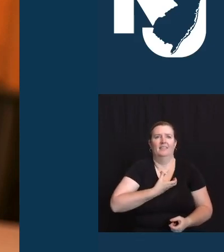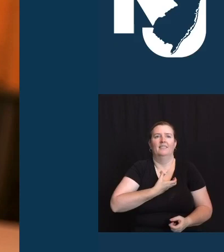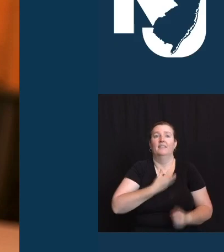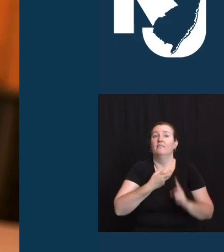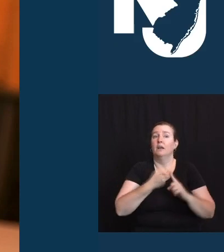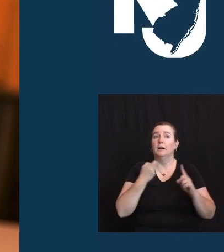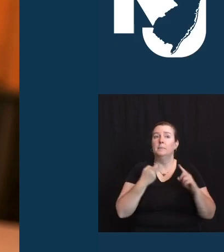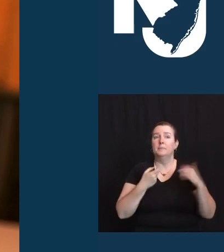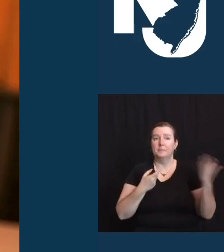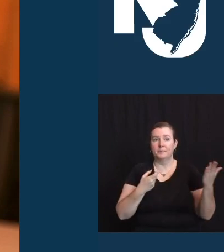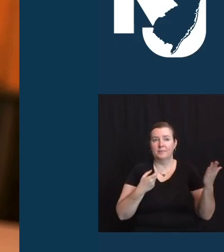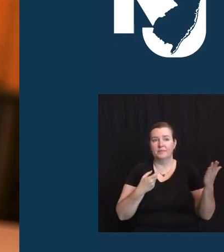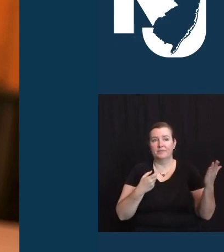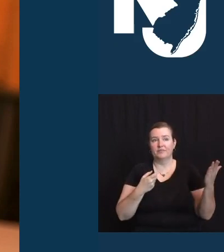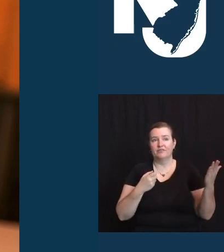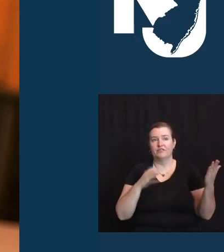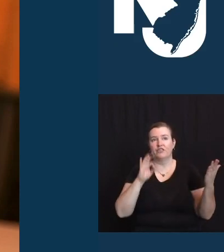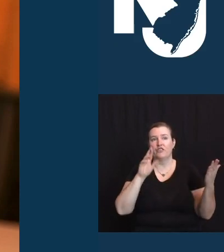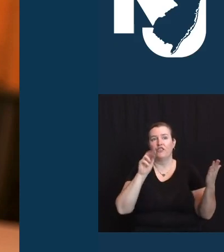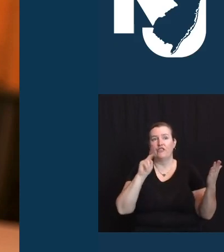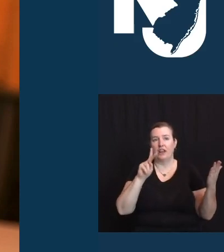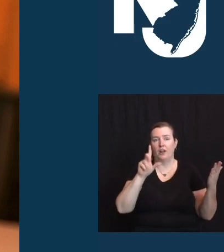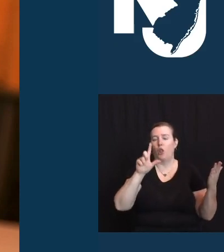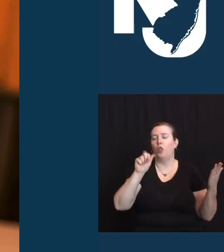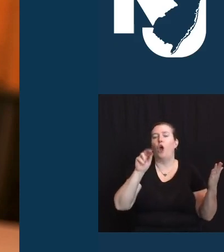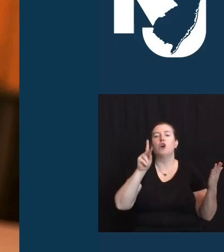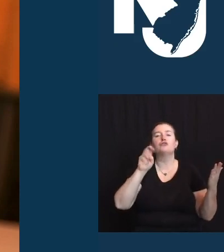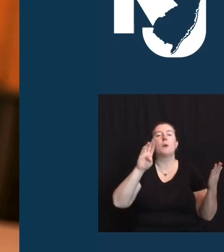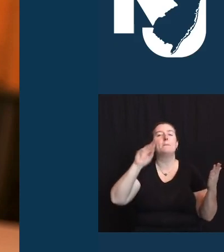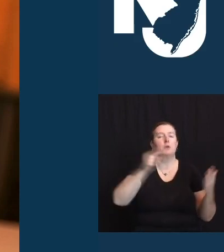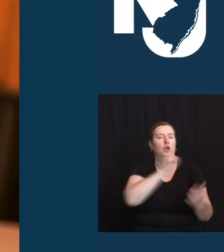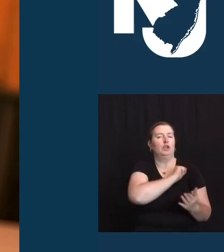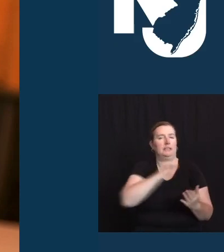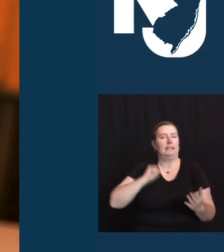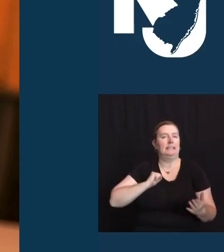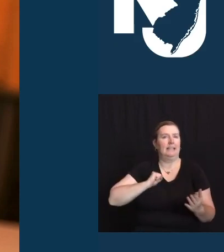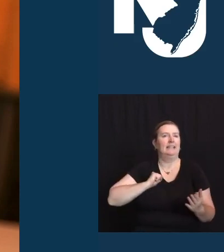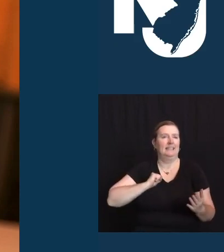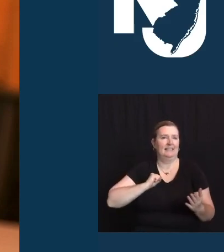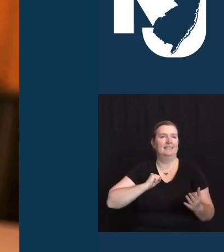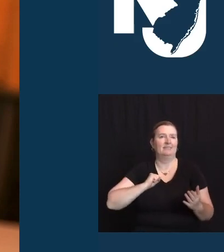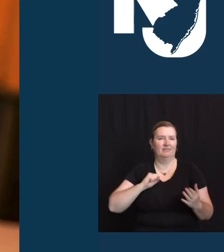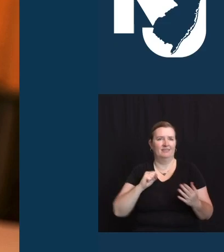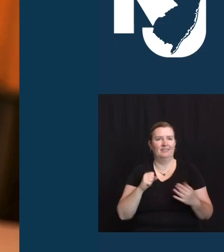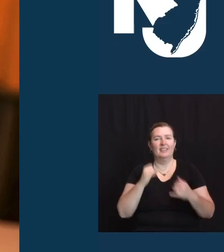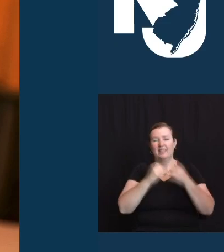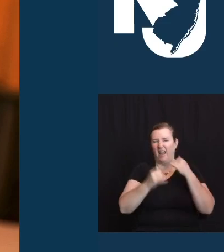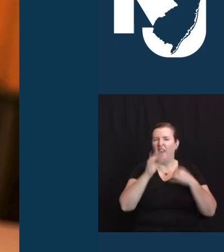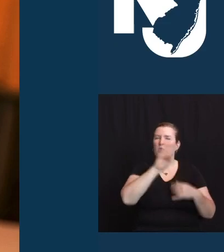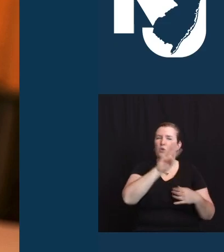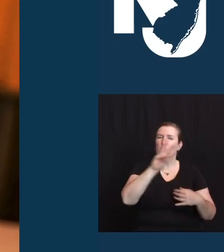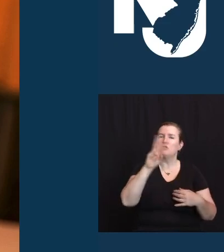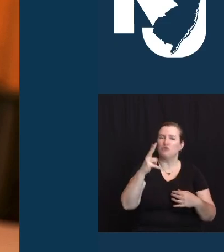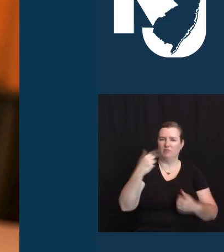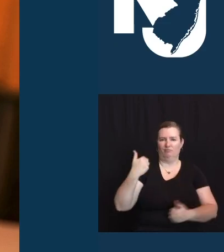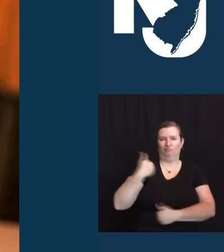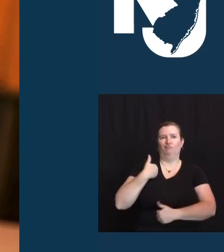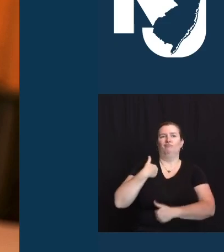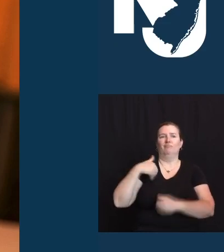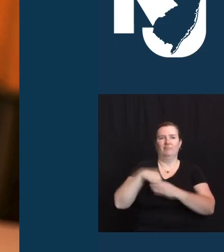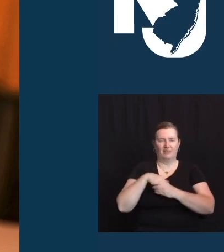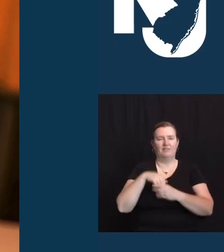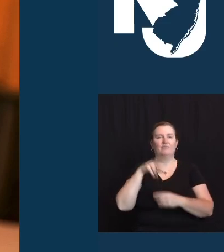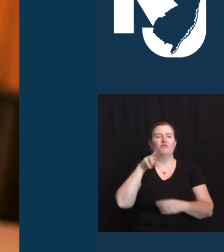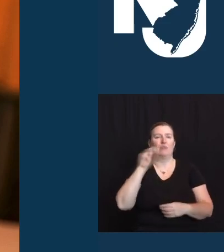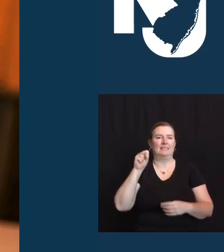ours, Frank Lautenberg. But in fact, Frank was the last World War II veteran to serve in the United States Senate. He was also a